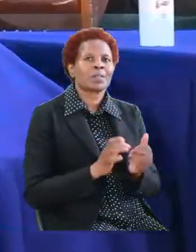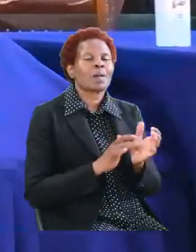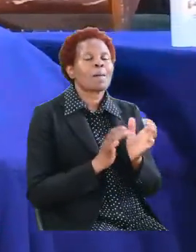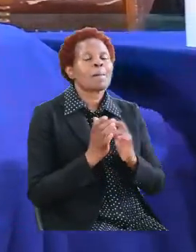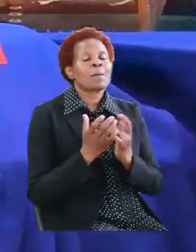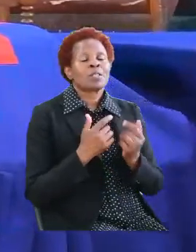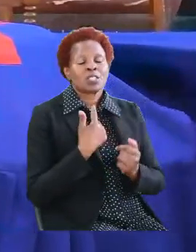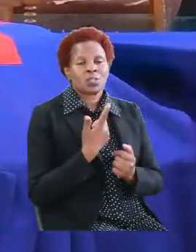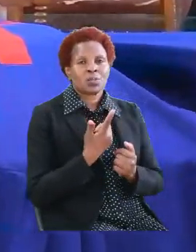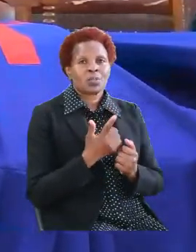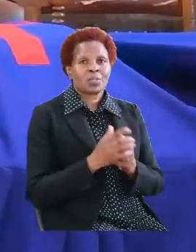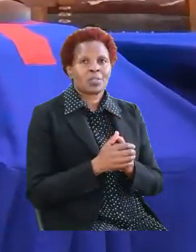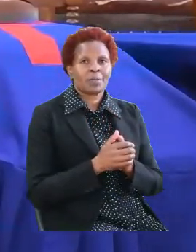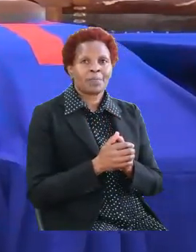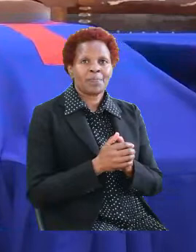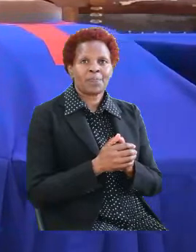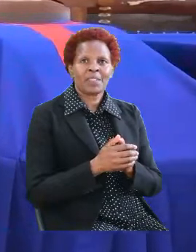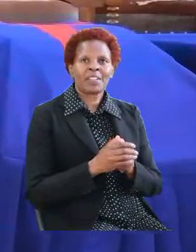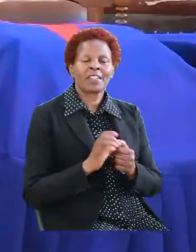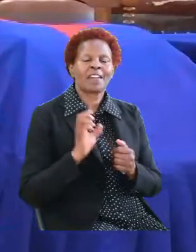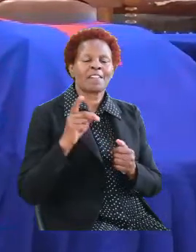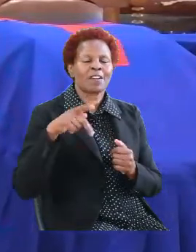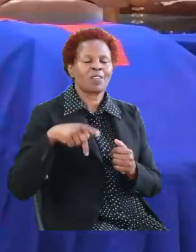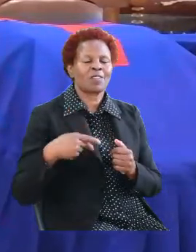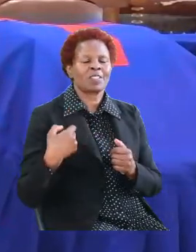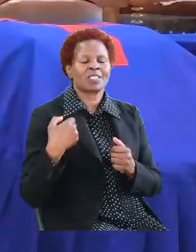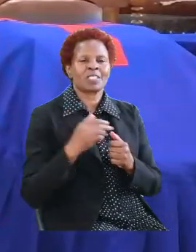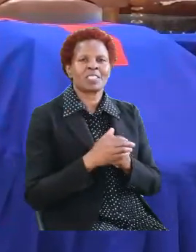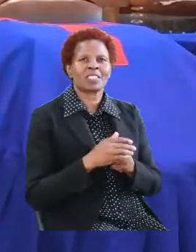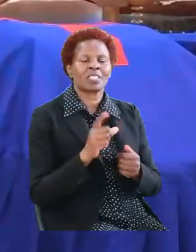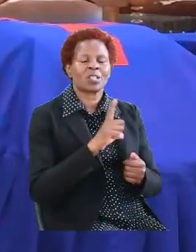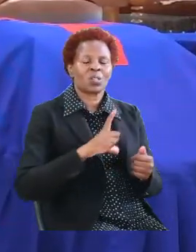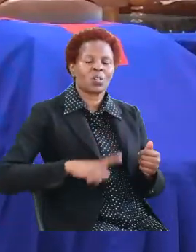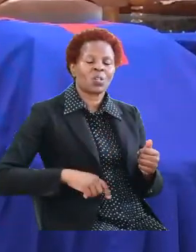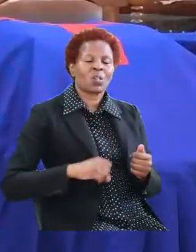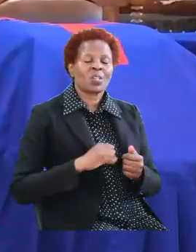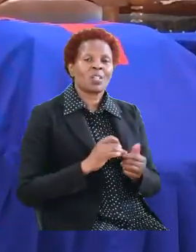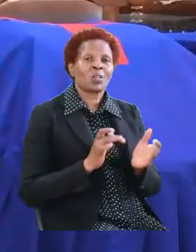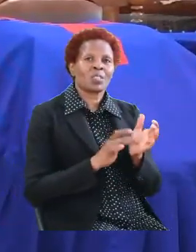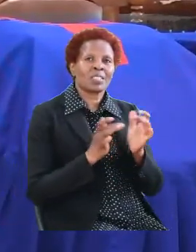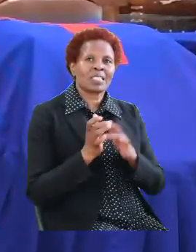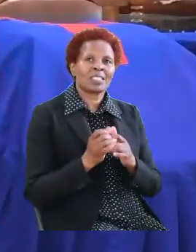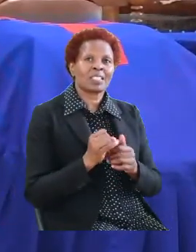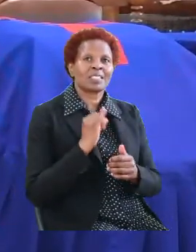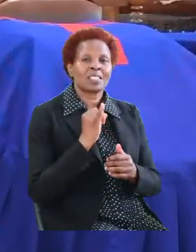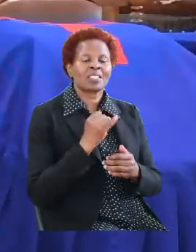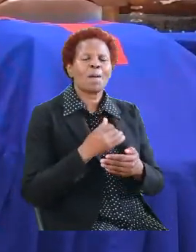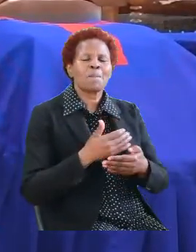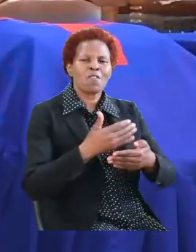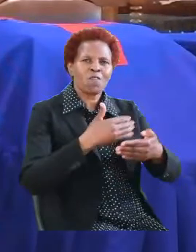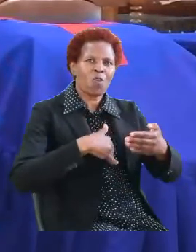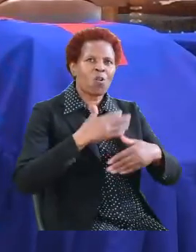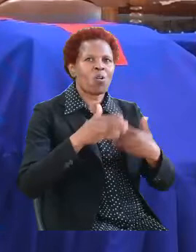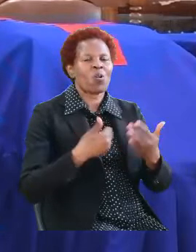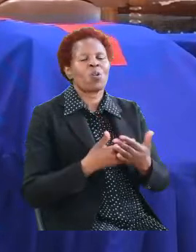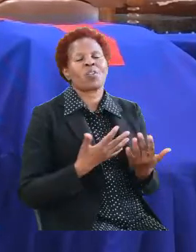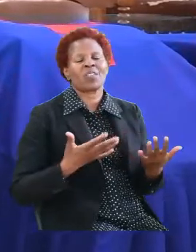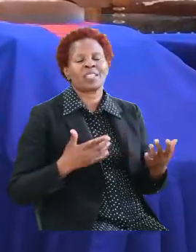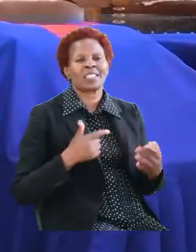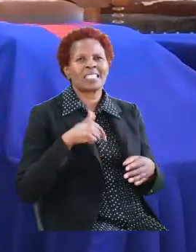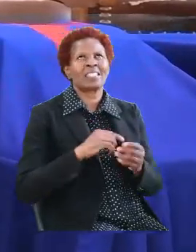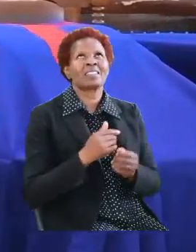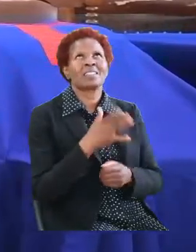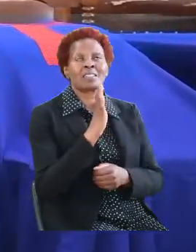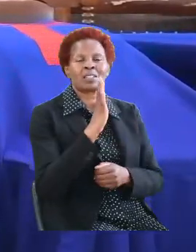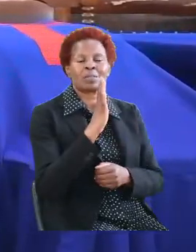says in the book of Ephesians that the Lord is Jesus is before all things, and in him